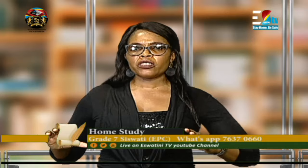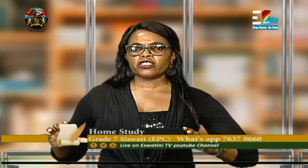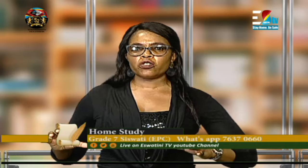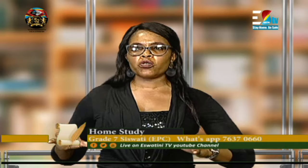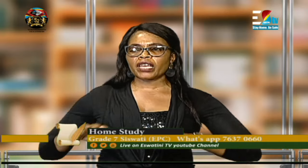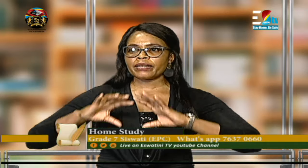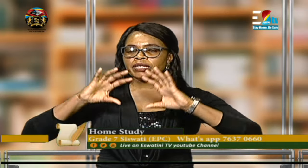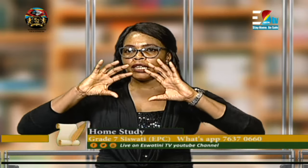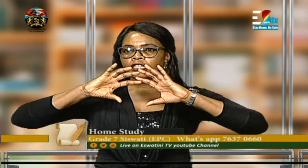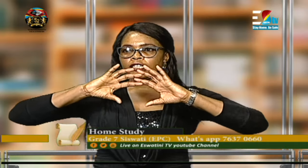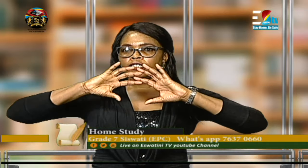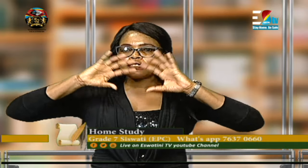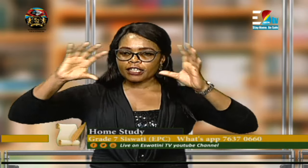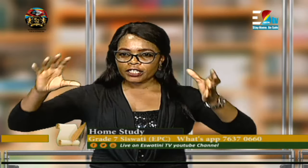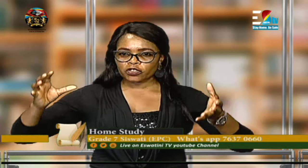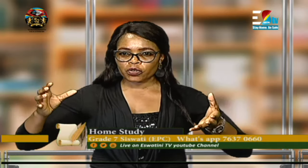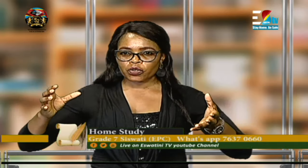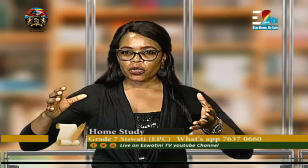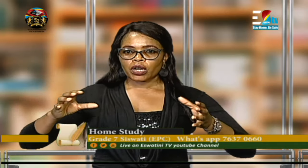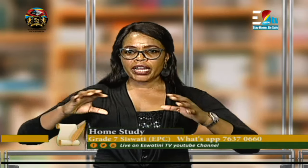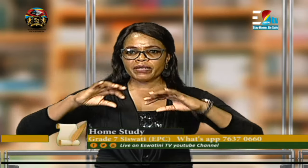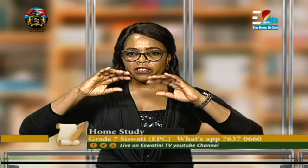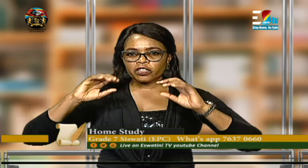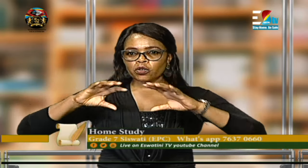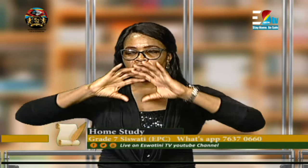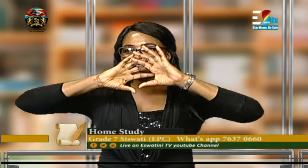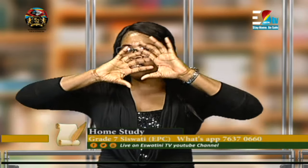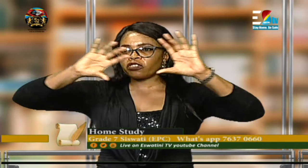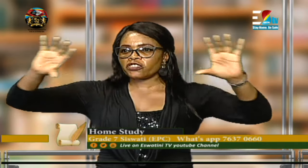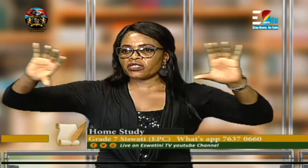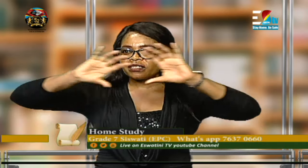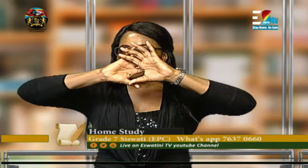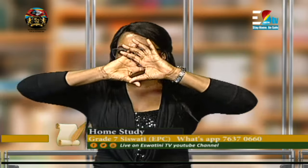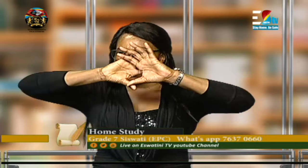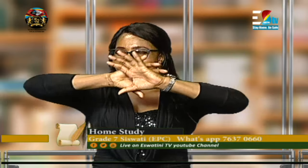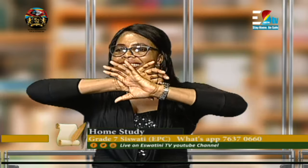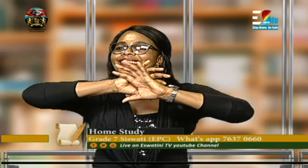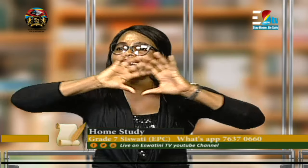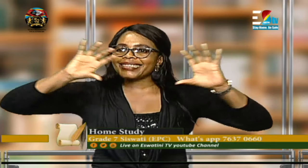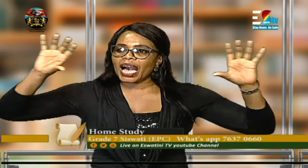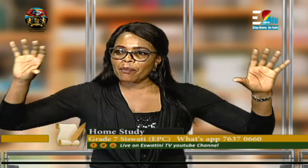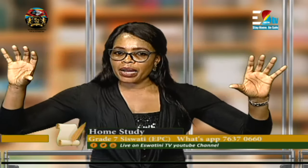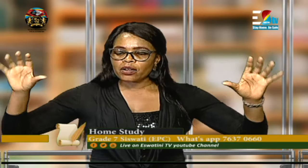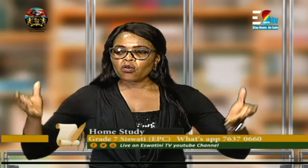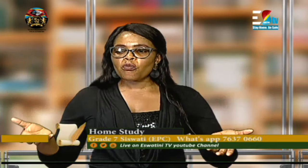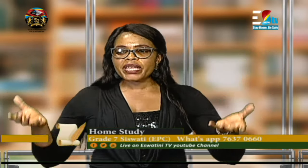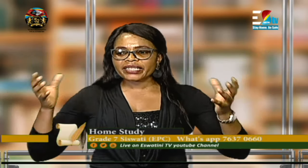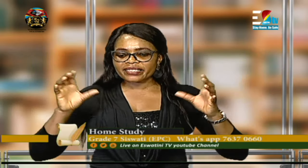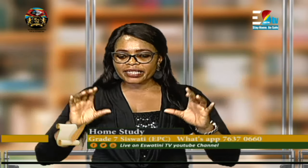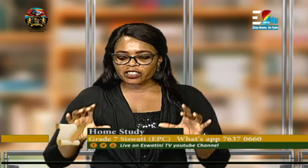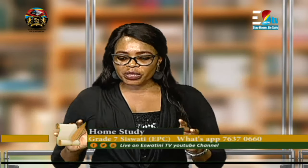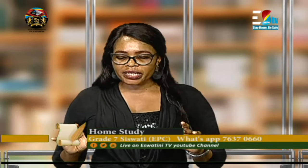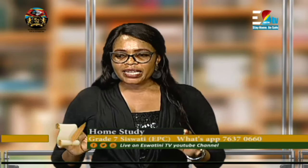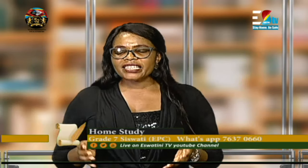inzaba yakho sishido ukuthi ayibe nesingeniso. Ayibe nesihloko. Sihloko sakho sishido sathi siyasibhala siyagcama. Kubuye